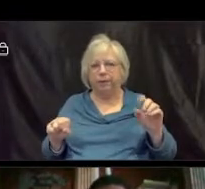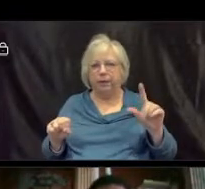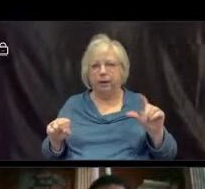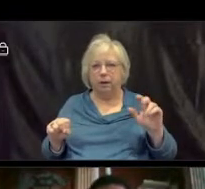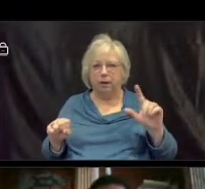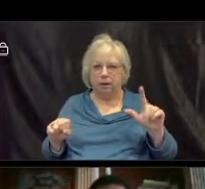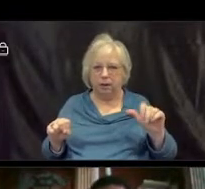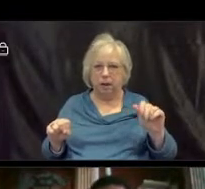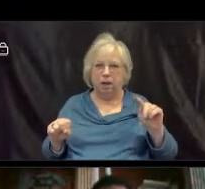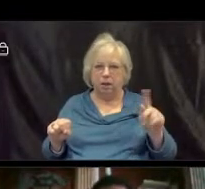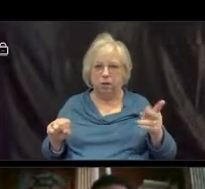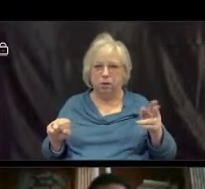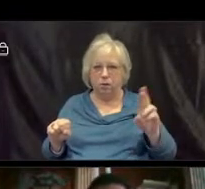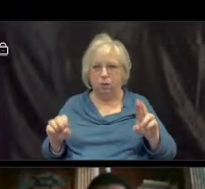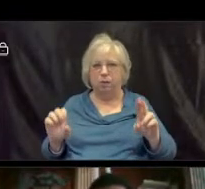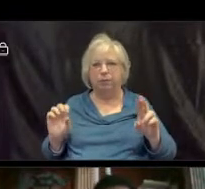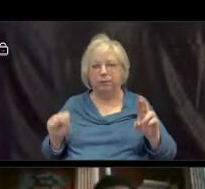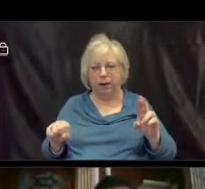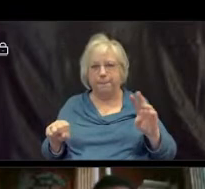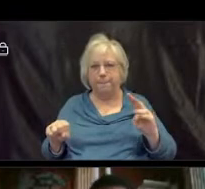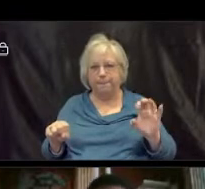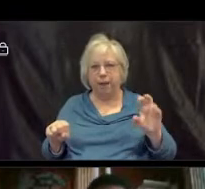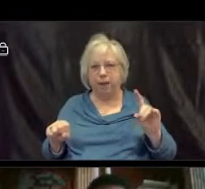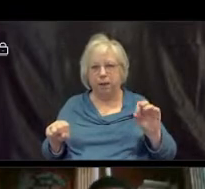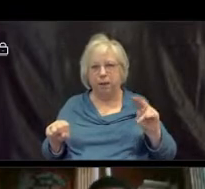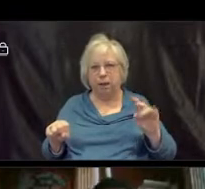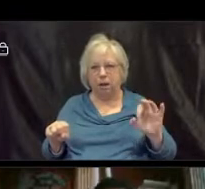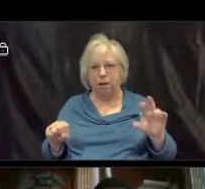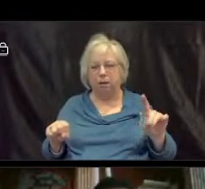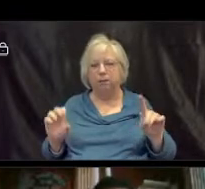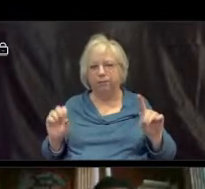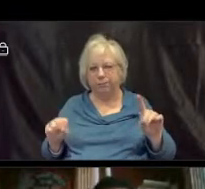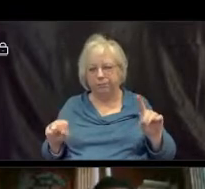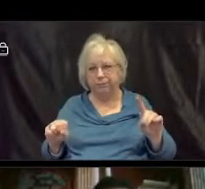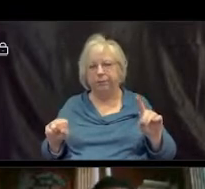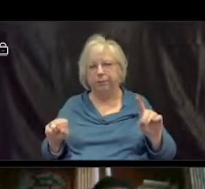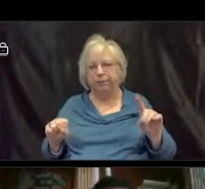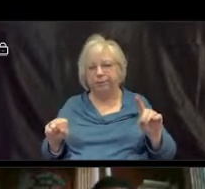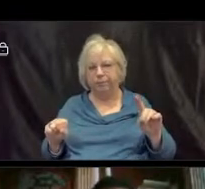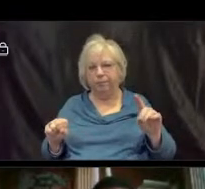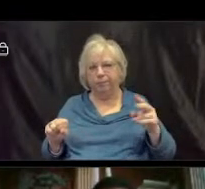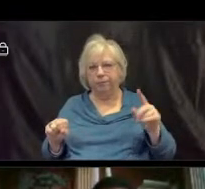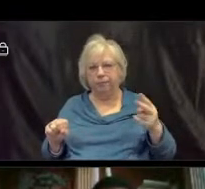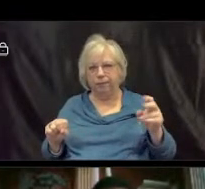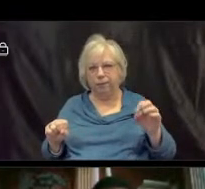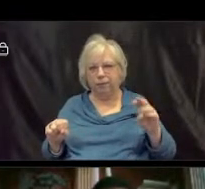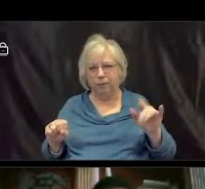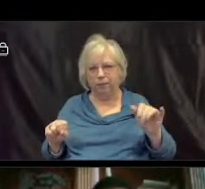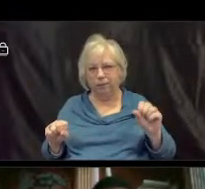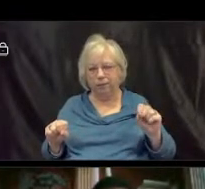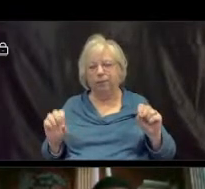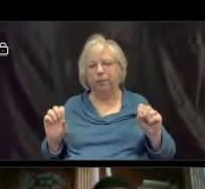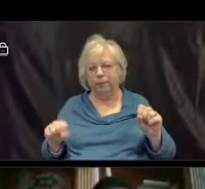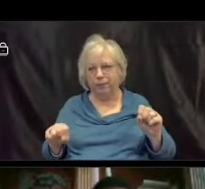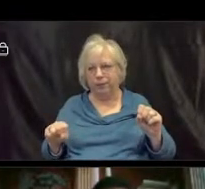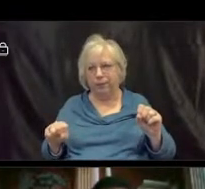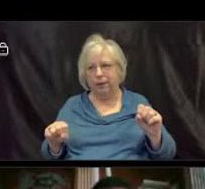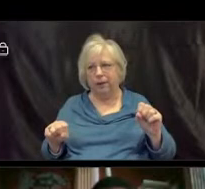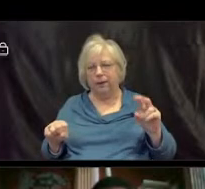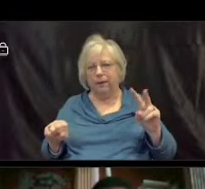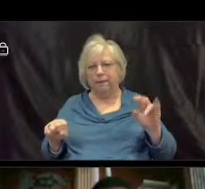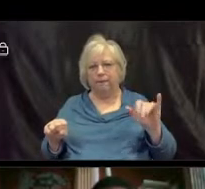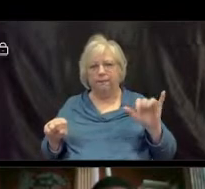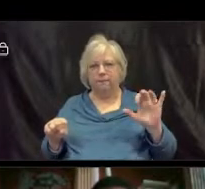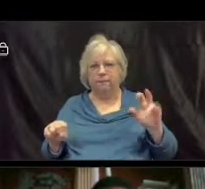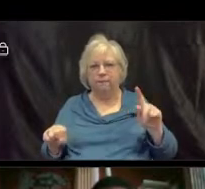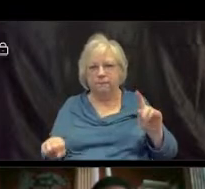Latour, Yes. McDonald, Yes. Thomas, Yes.